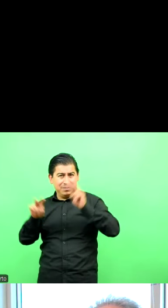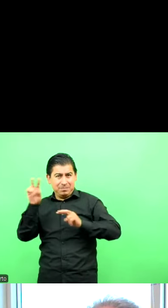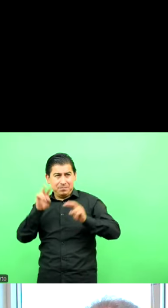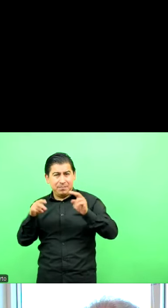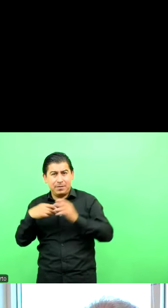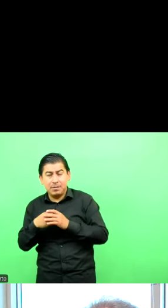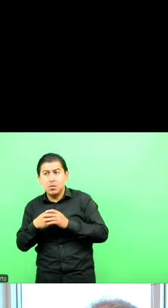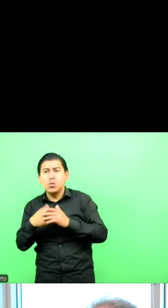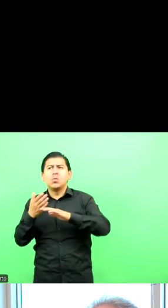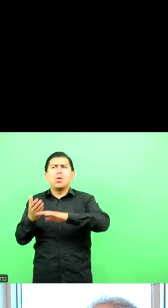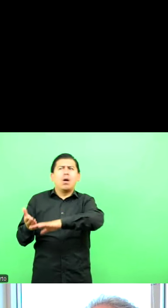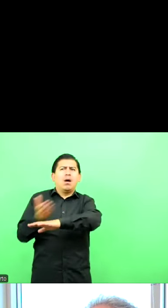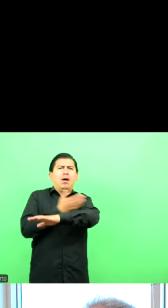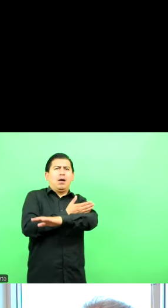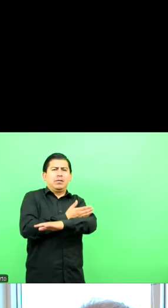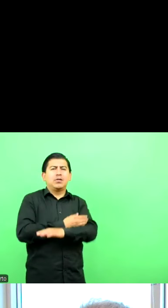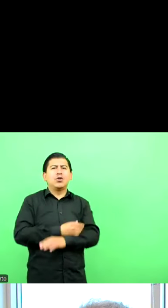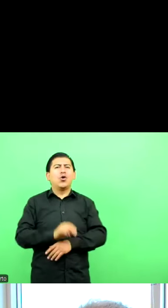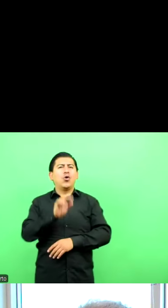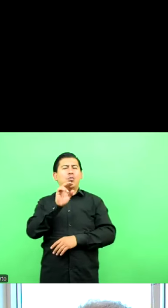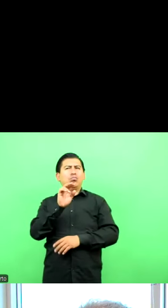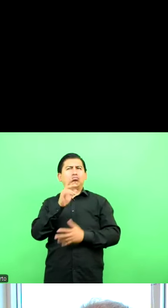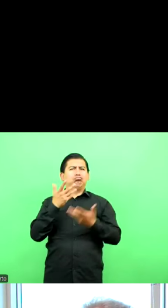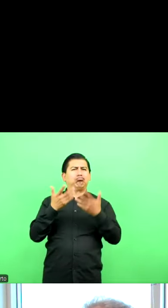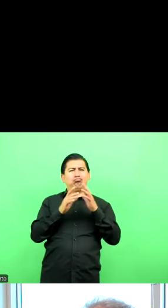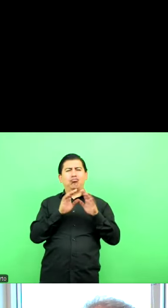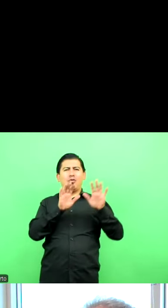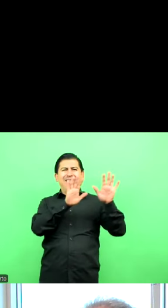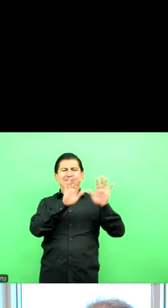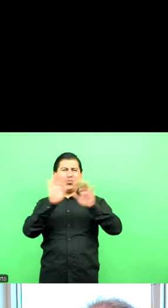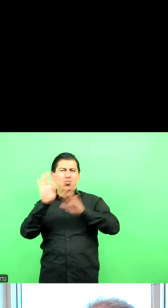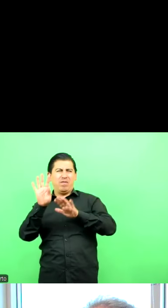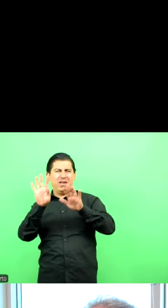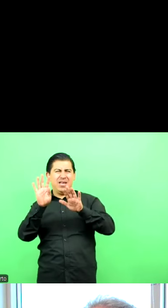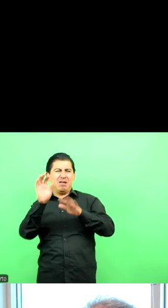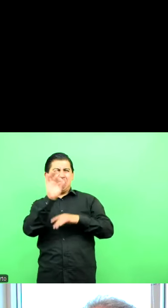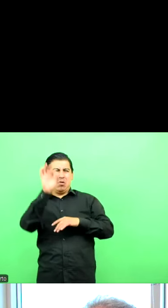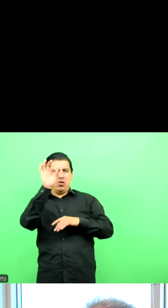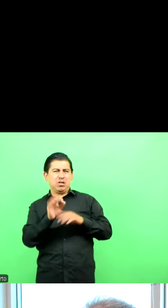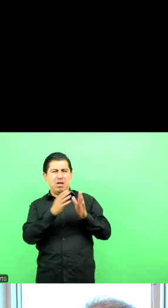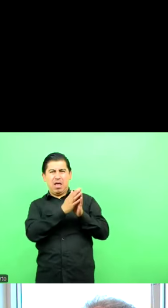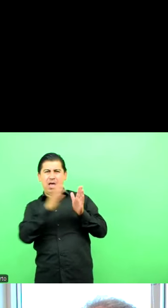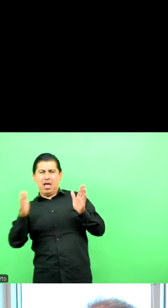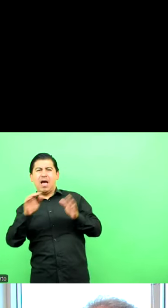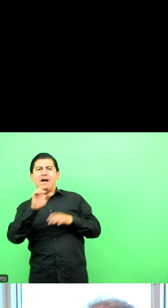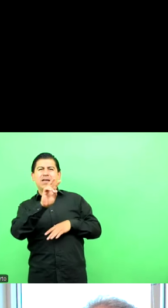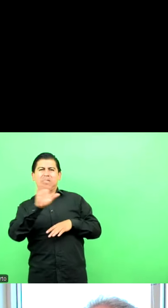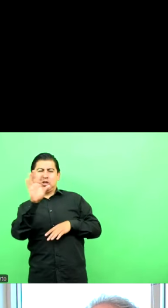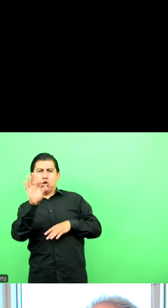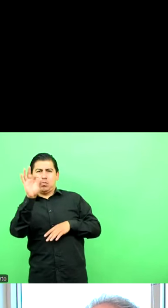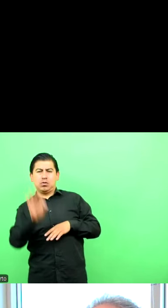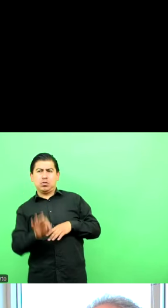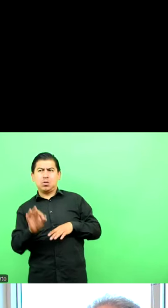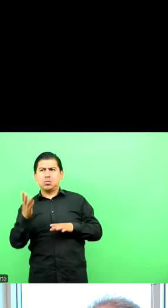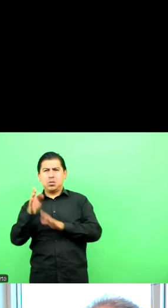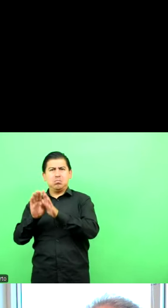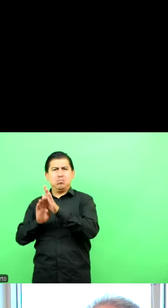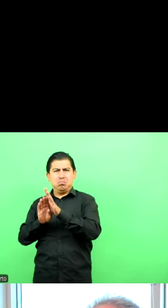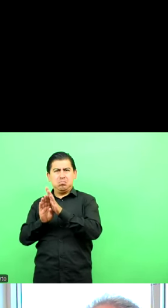new topic and we need to work more on this. Even we saw the divergence in conceptualization, and